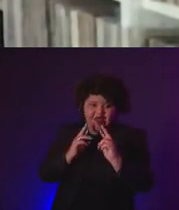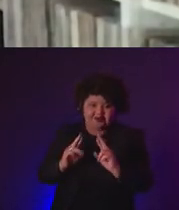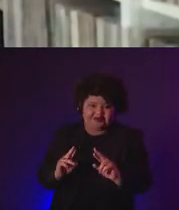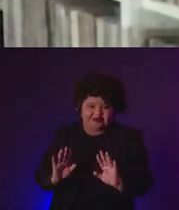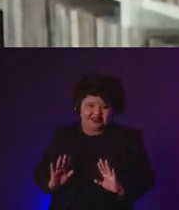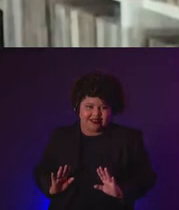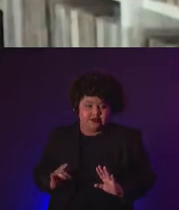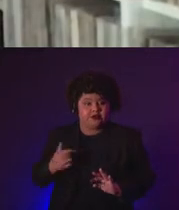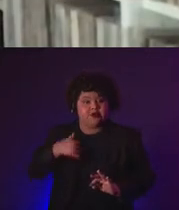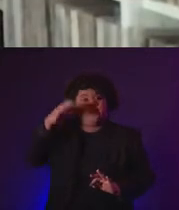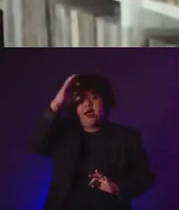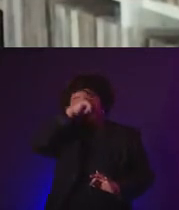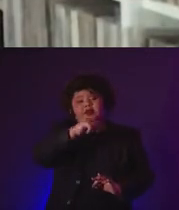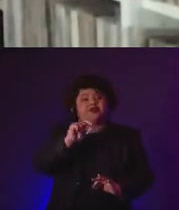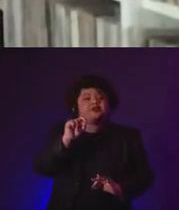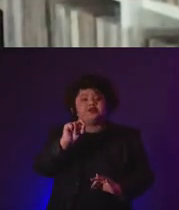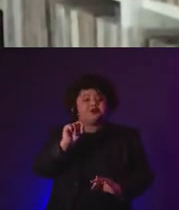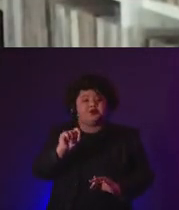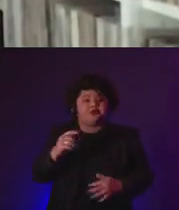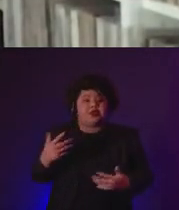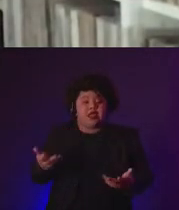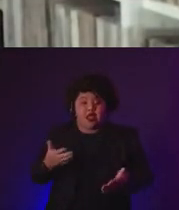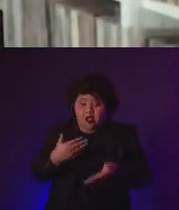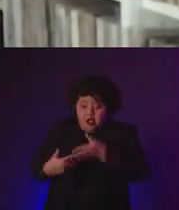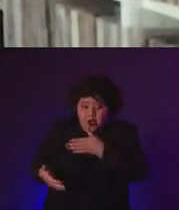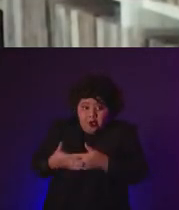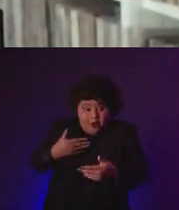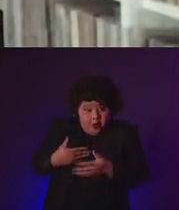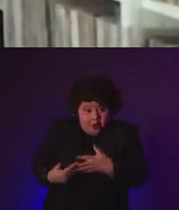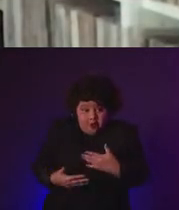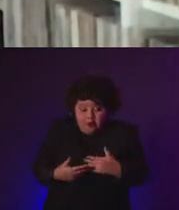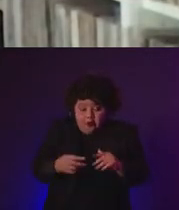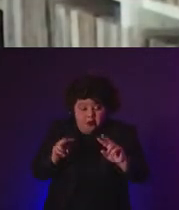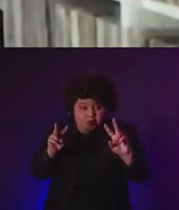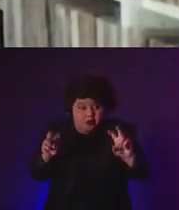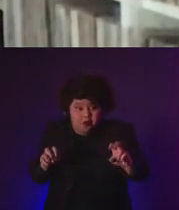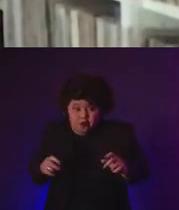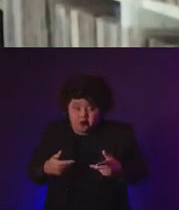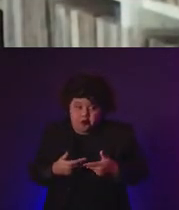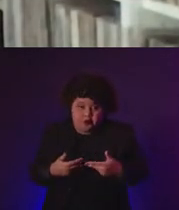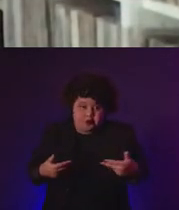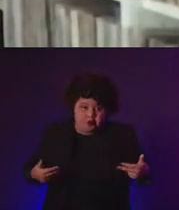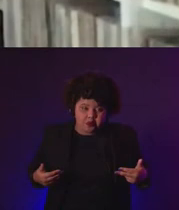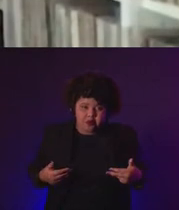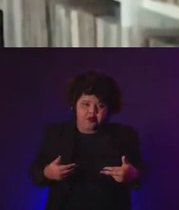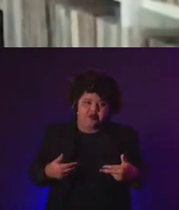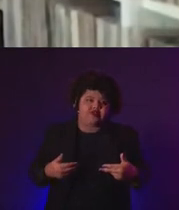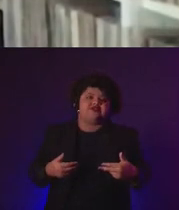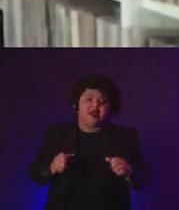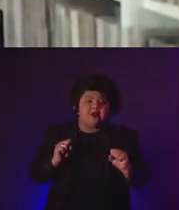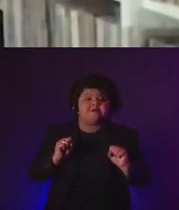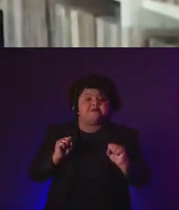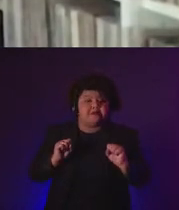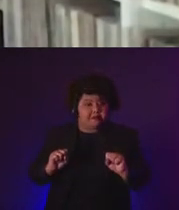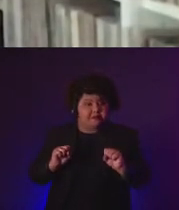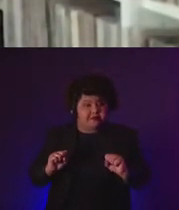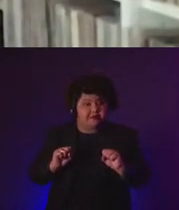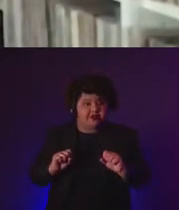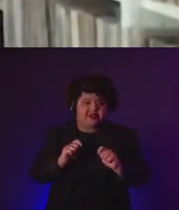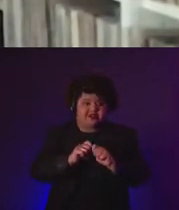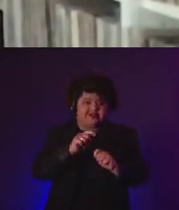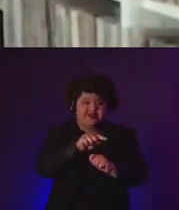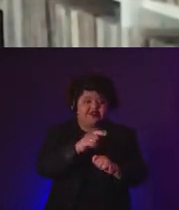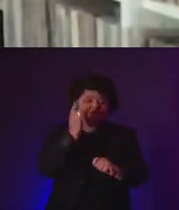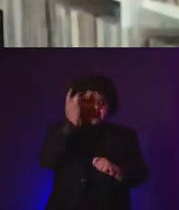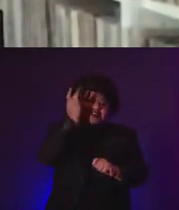that just about anything meaningful in most data sets can be surfaced without complication. And the beauty in that simplicity